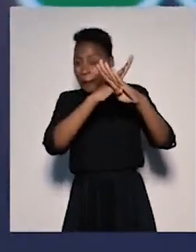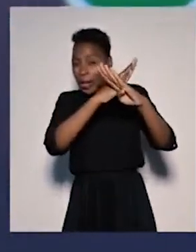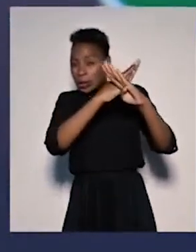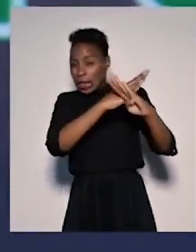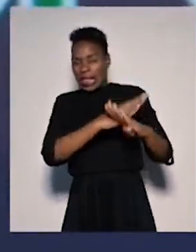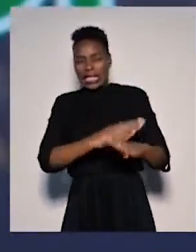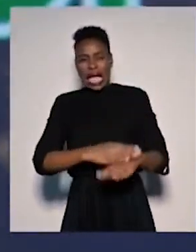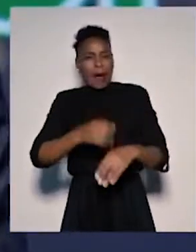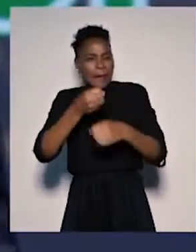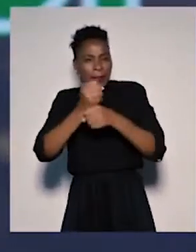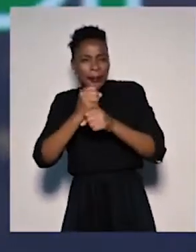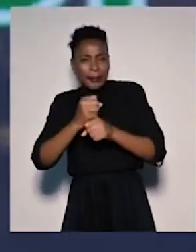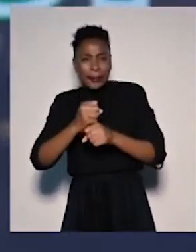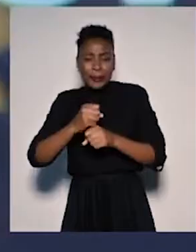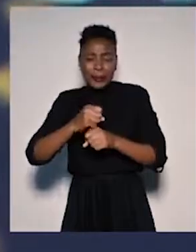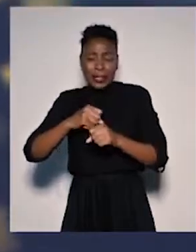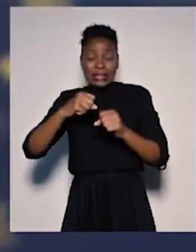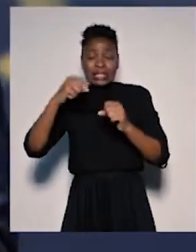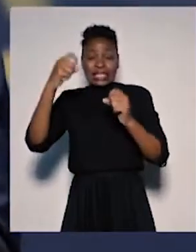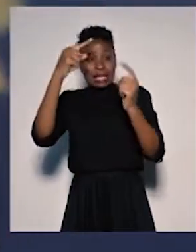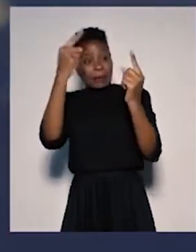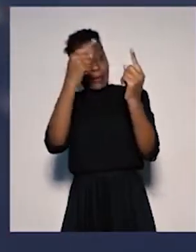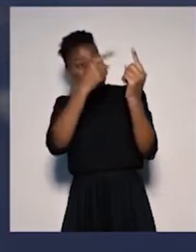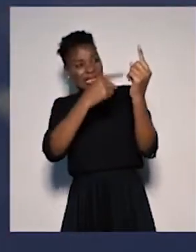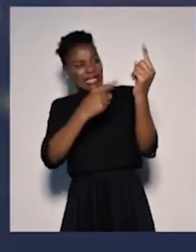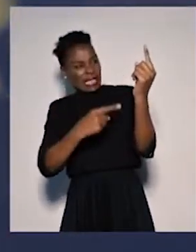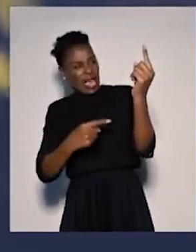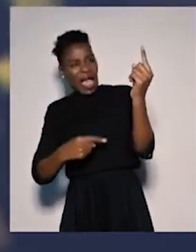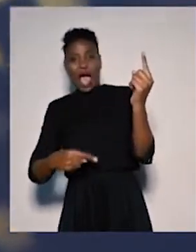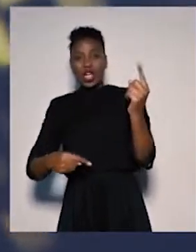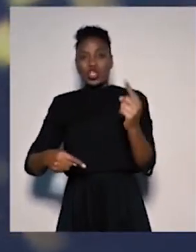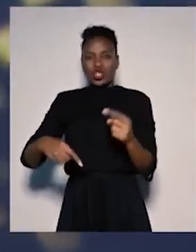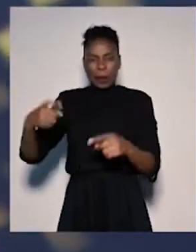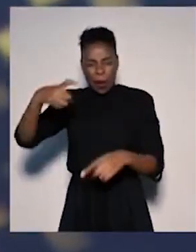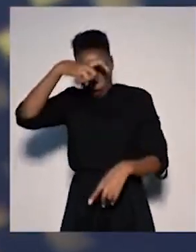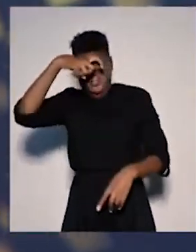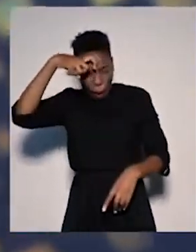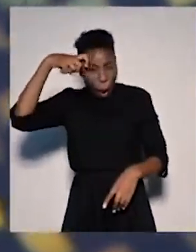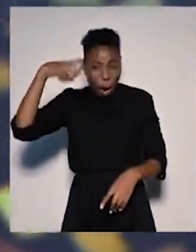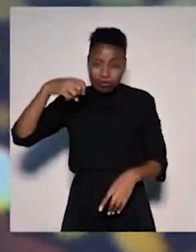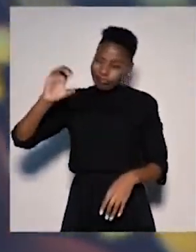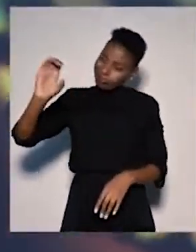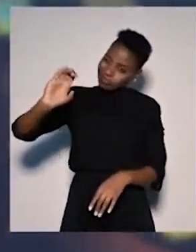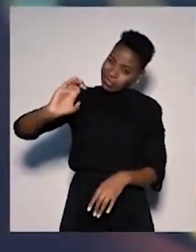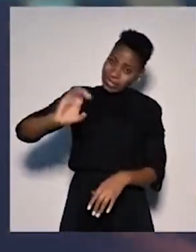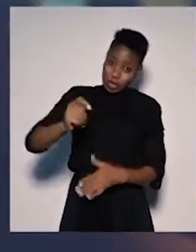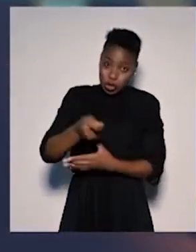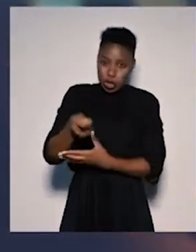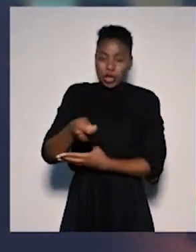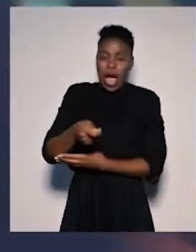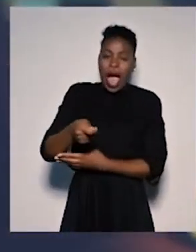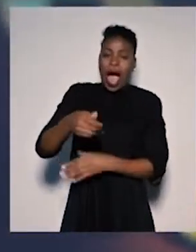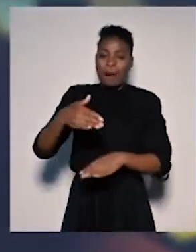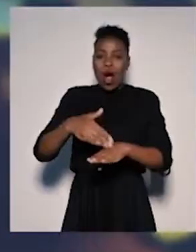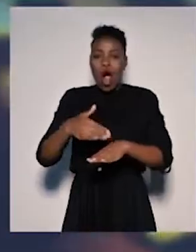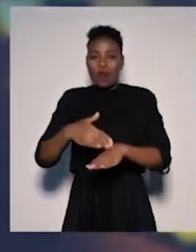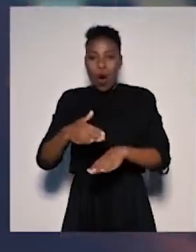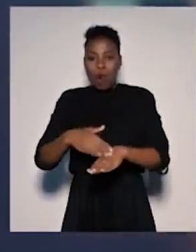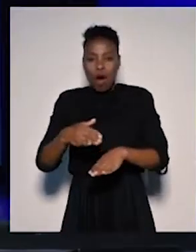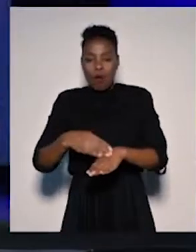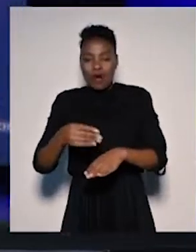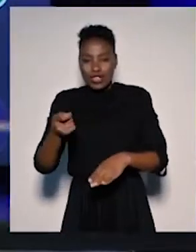making the temperature to be hotter, the salt to be saltier, the sugar to be sugarer. Yeah.